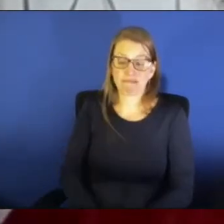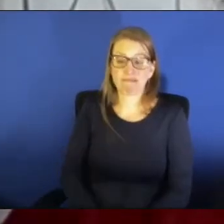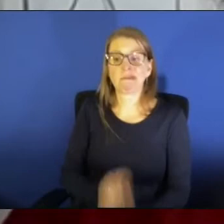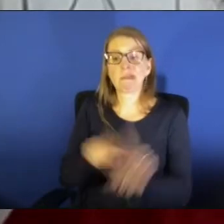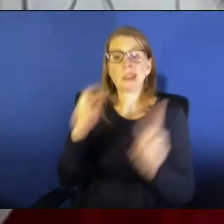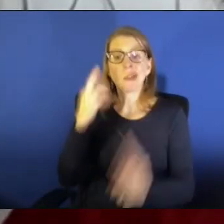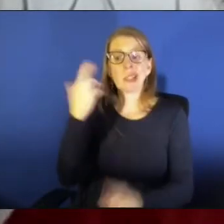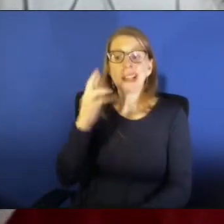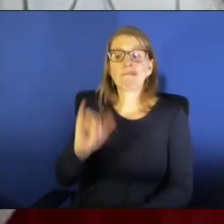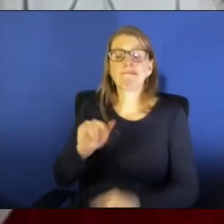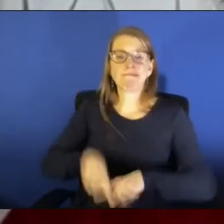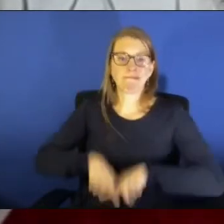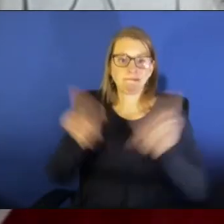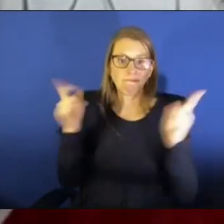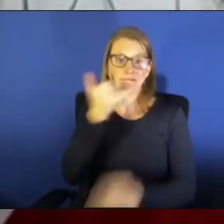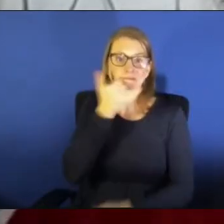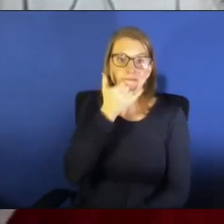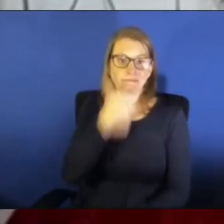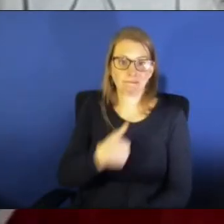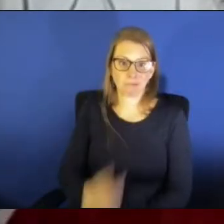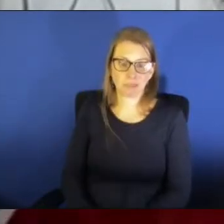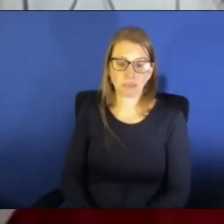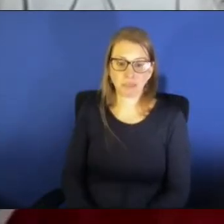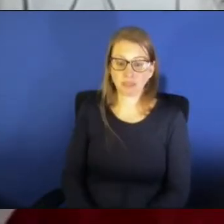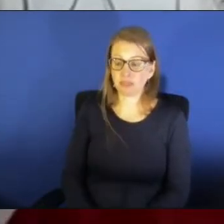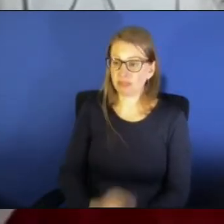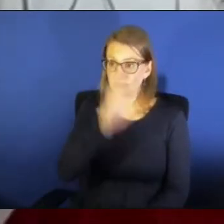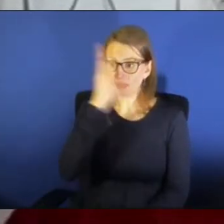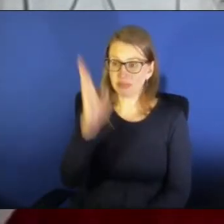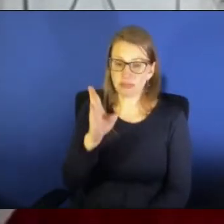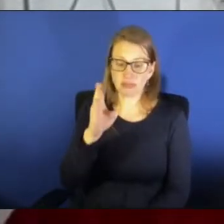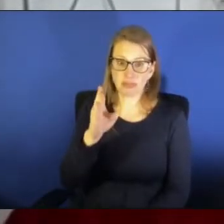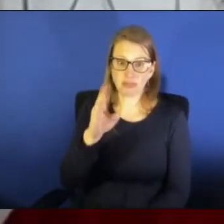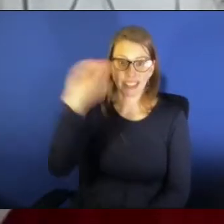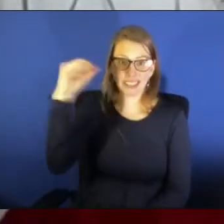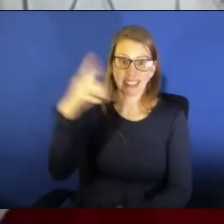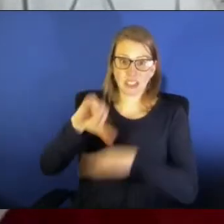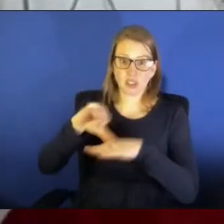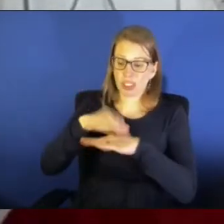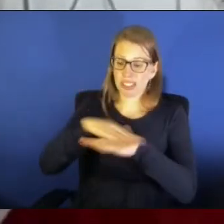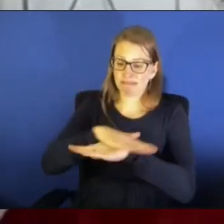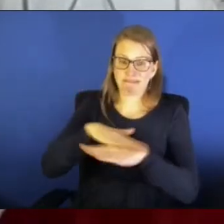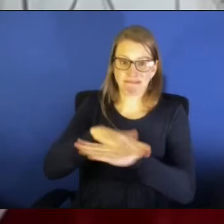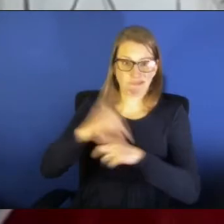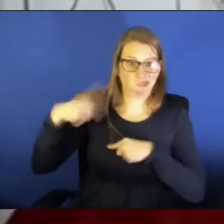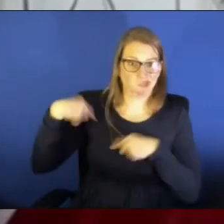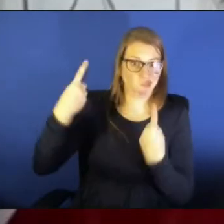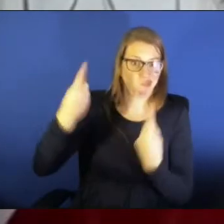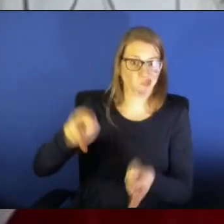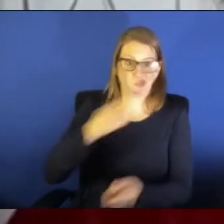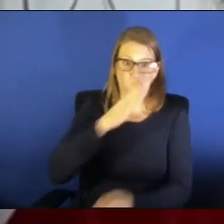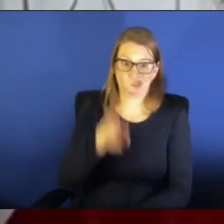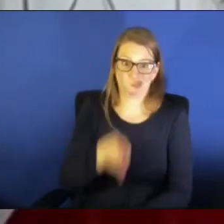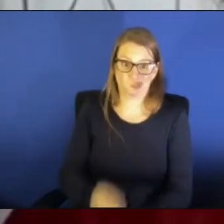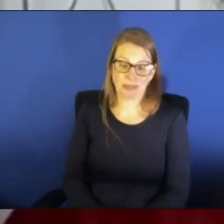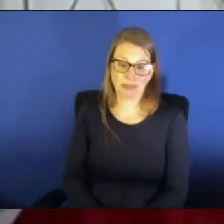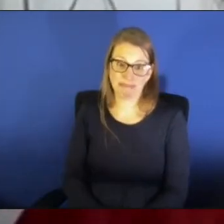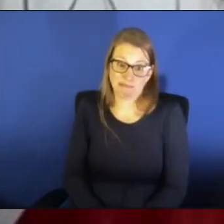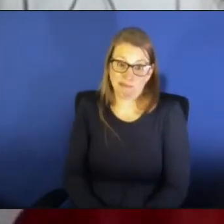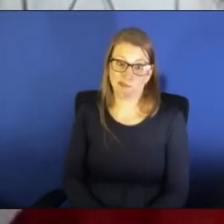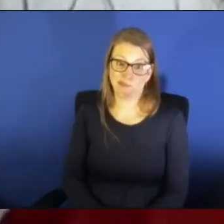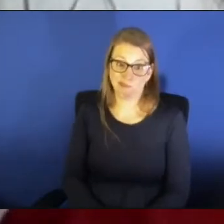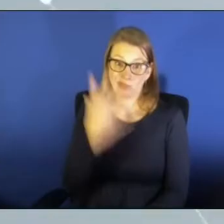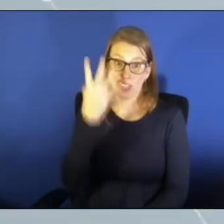wore sunscreen ever in my life. I was out in the sun all the time, and that's what it is.